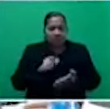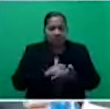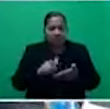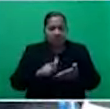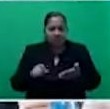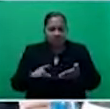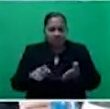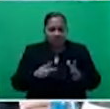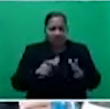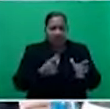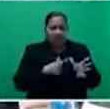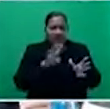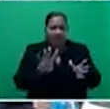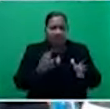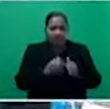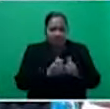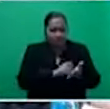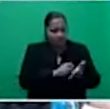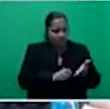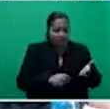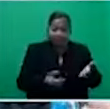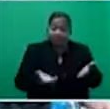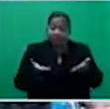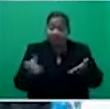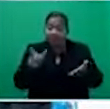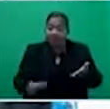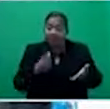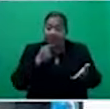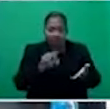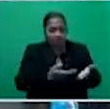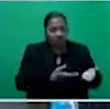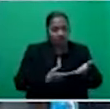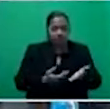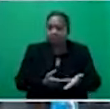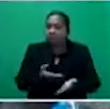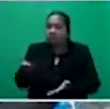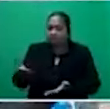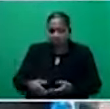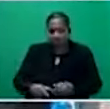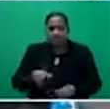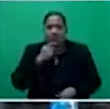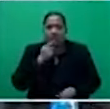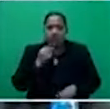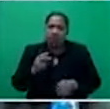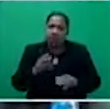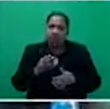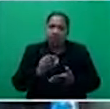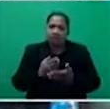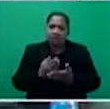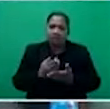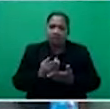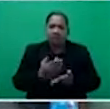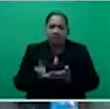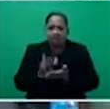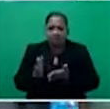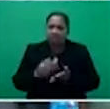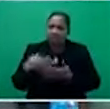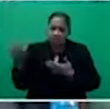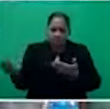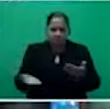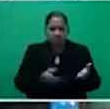loan, and they would get a loan at NBF. We have seen previously, Mr. Speaker, sir, people writing the back of papers to